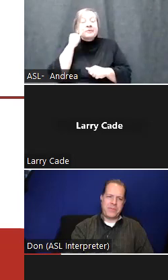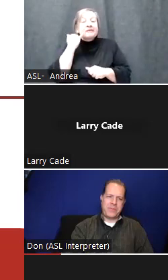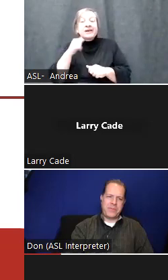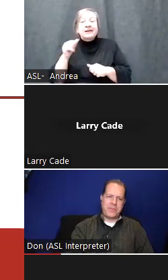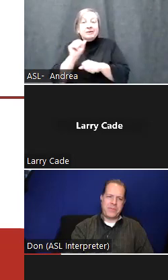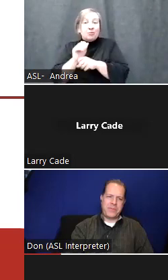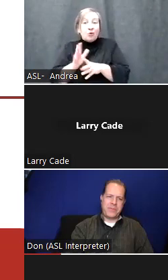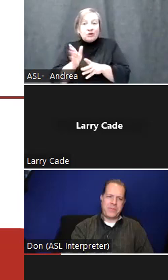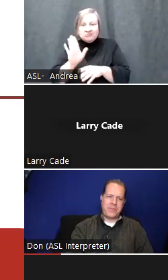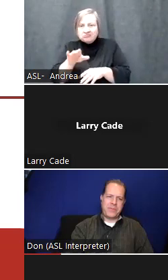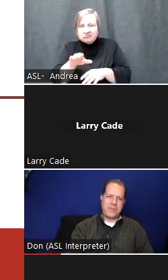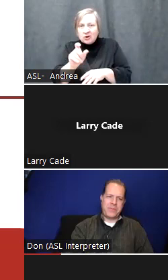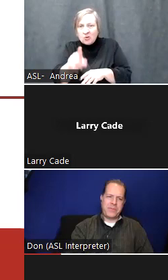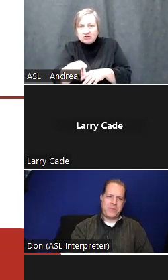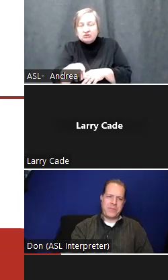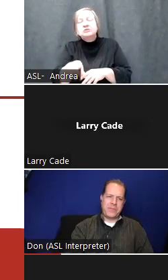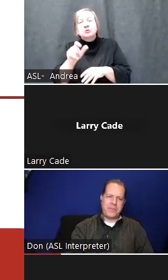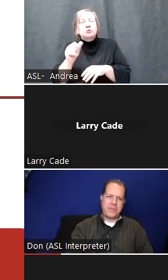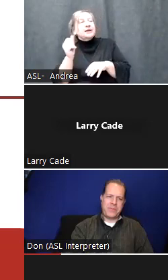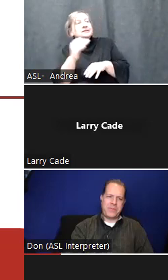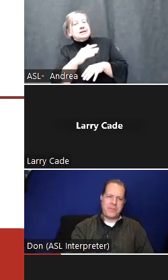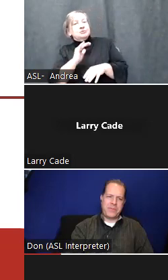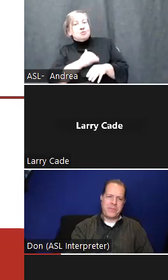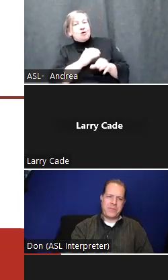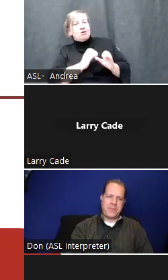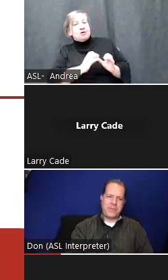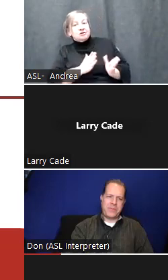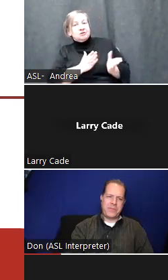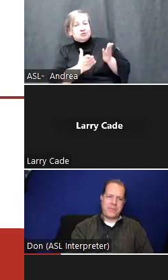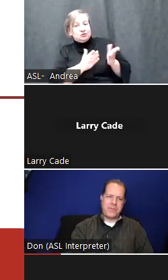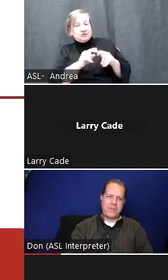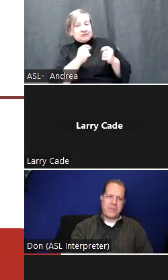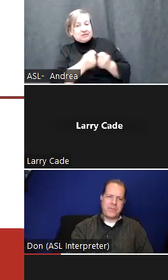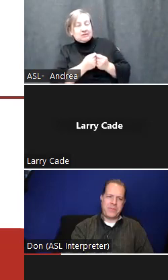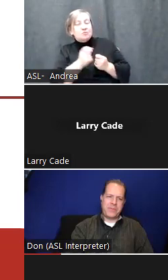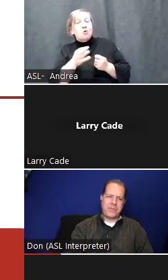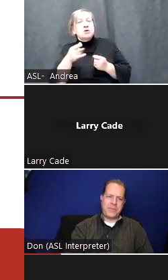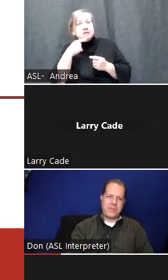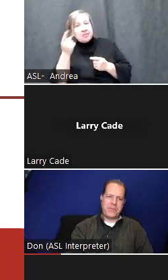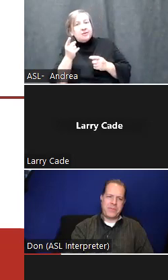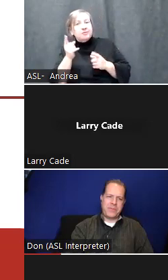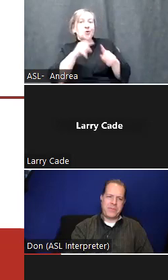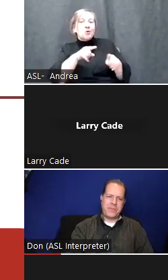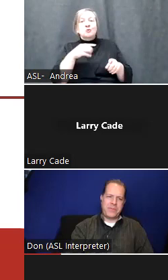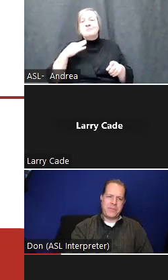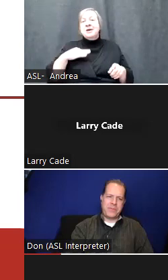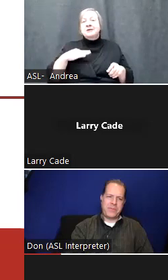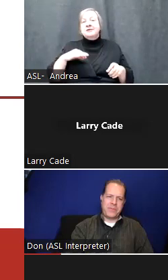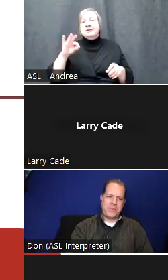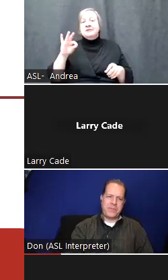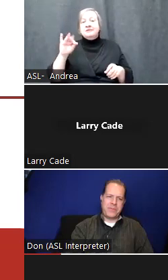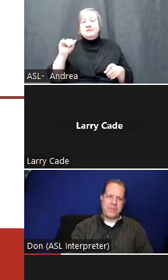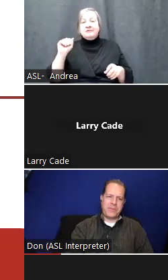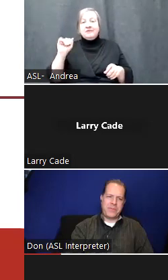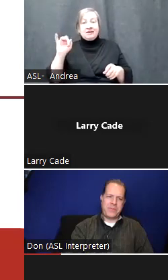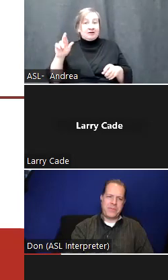you with questions, you can of course send them to our customer service team or have them attend a benefit fair. Those are great places to get their